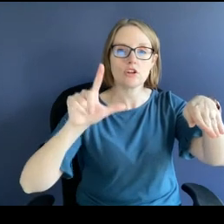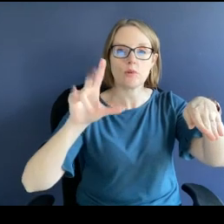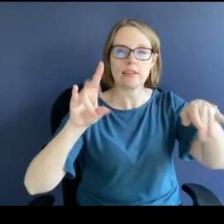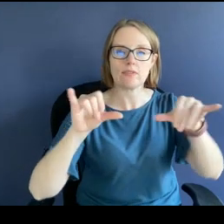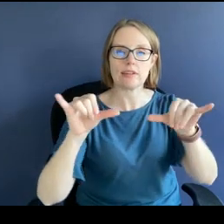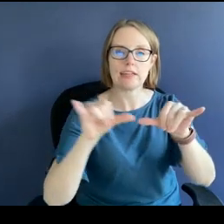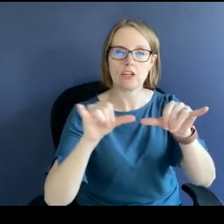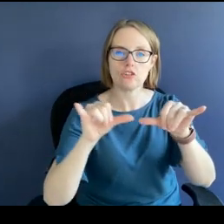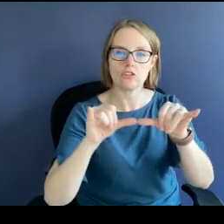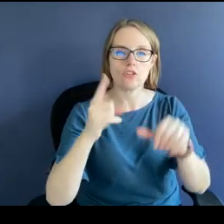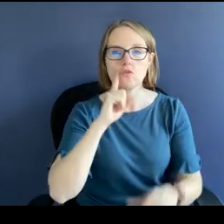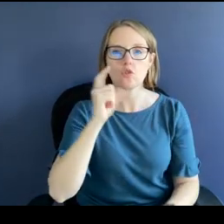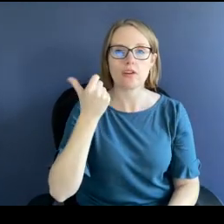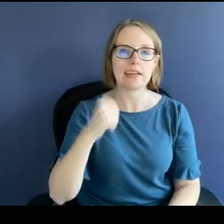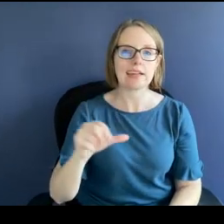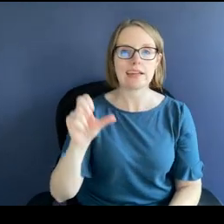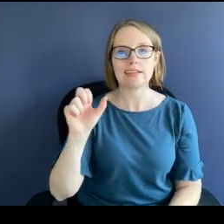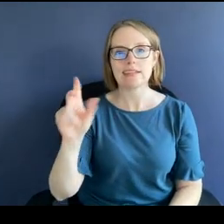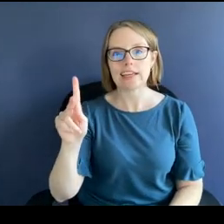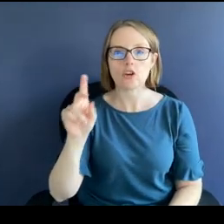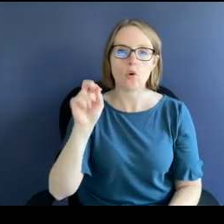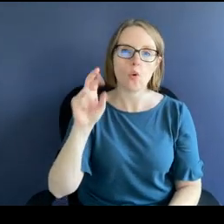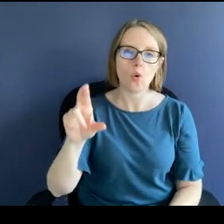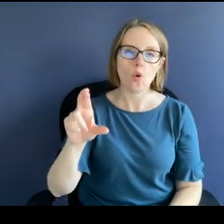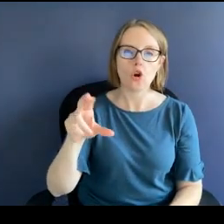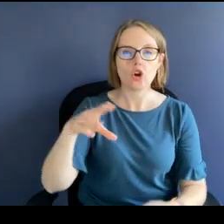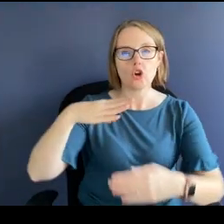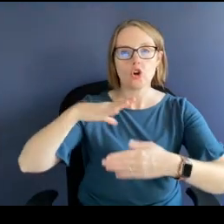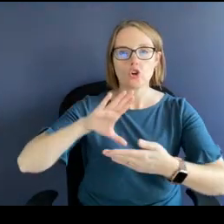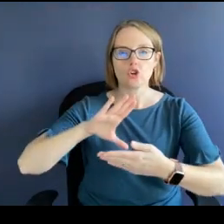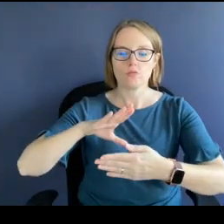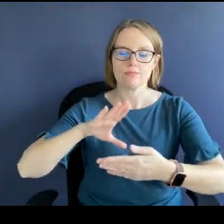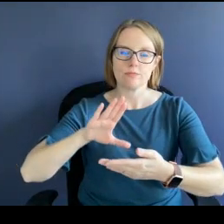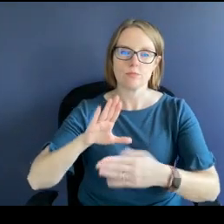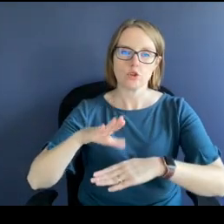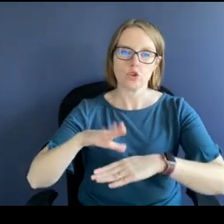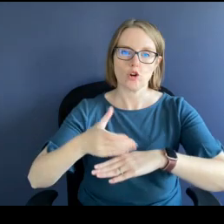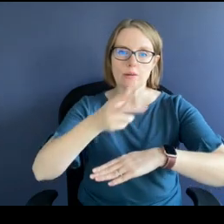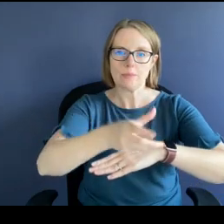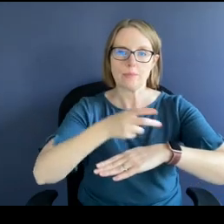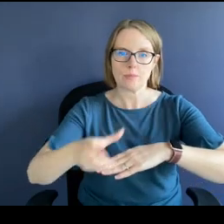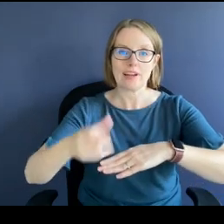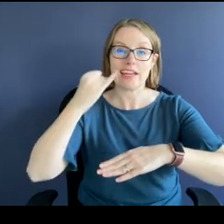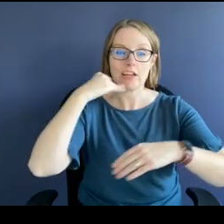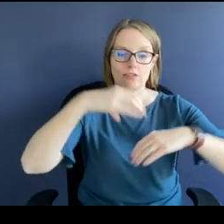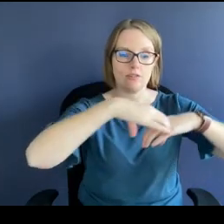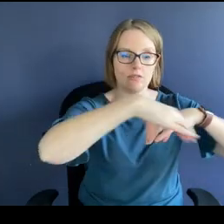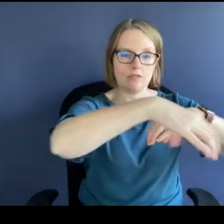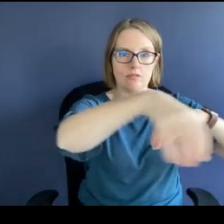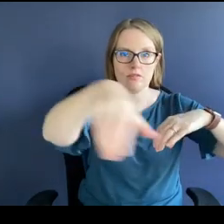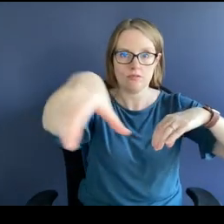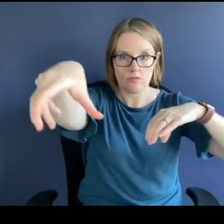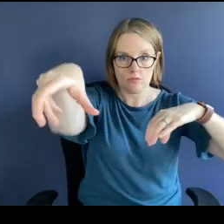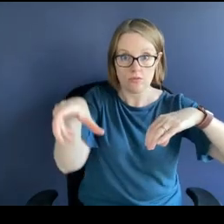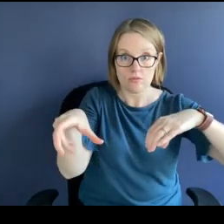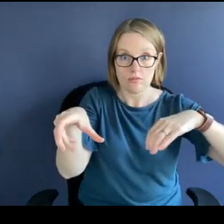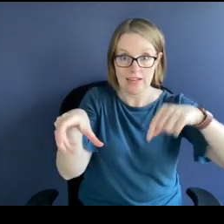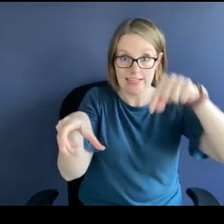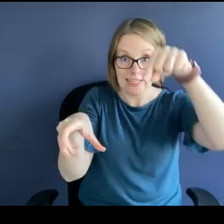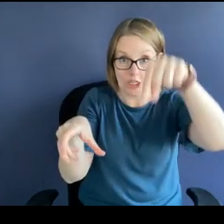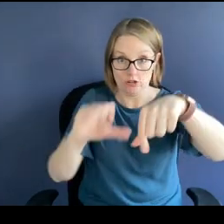located at the base of the U when it is less than 60 inches wide. The